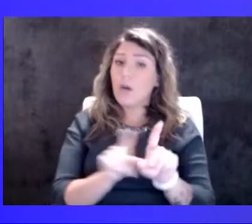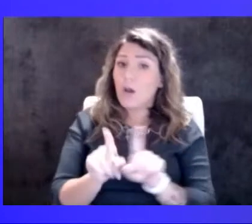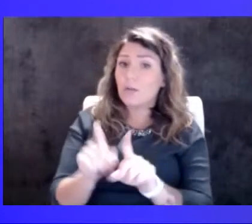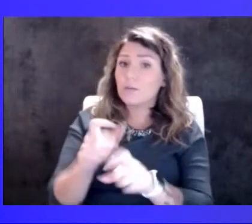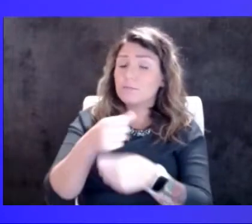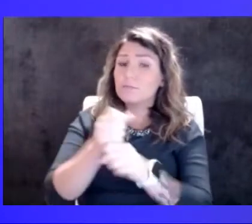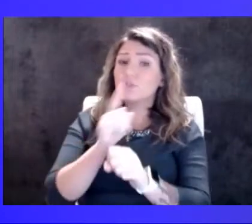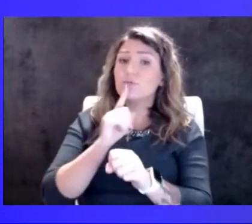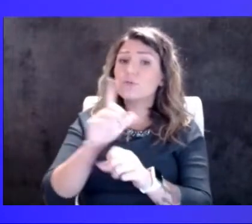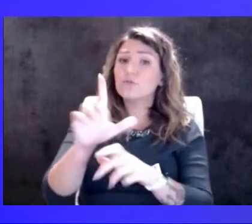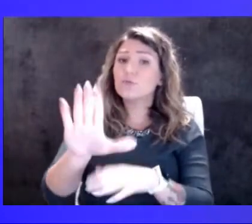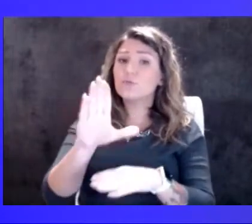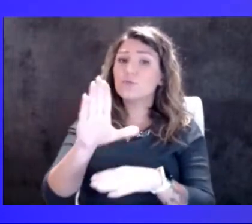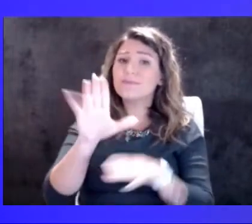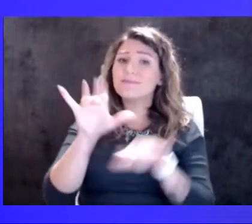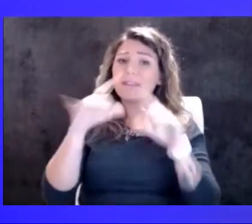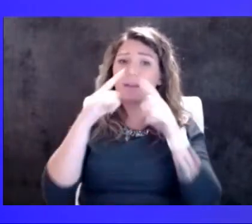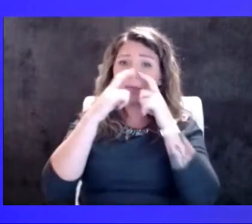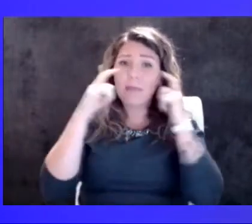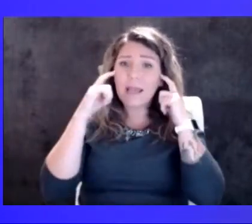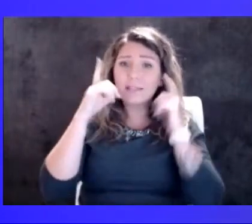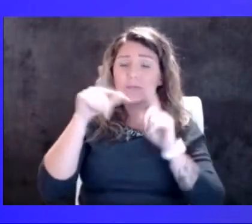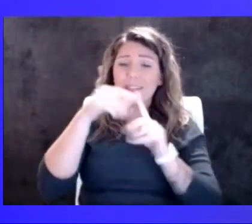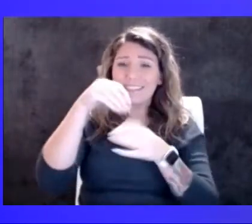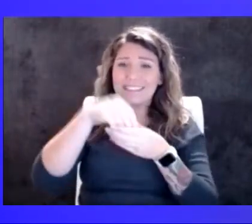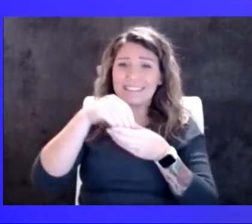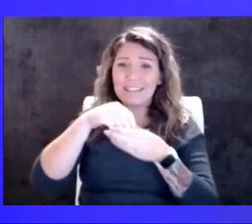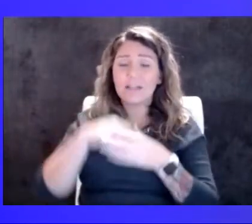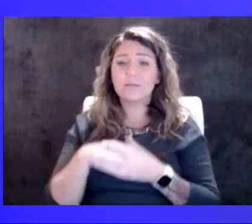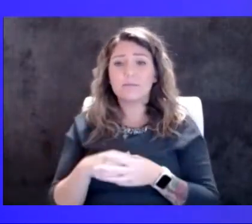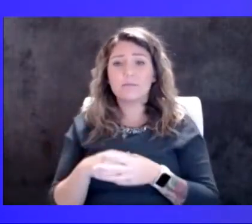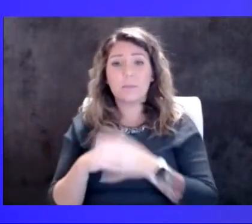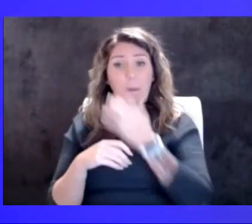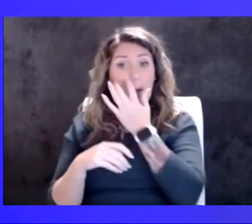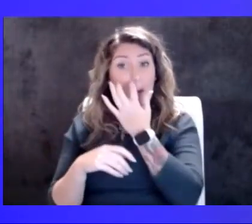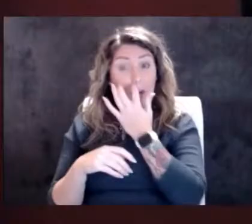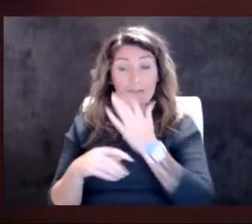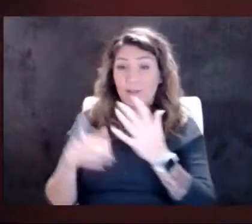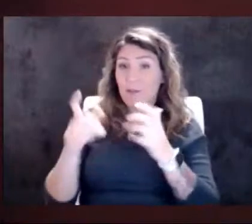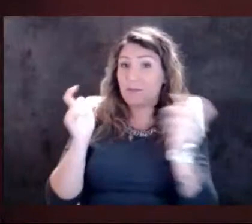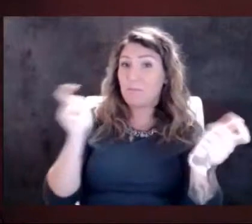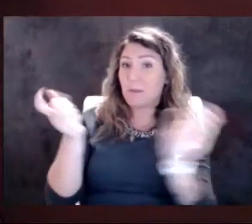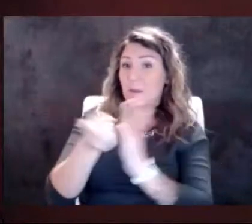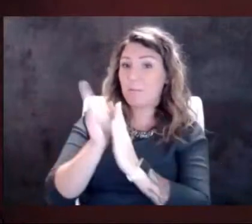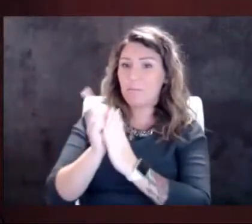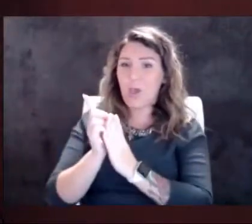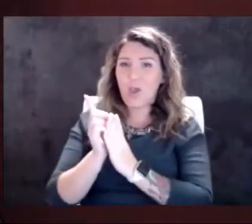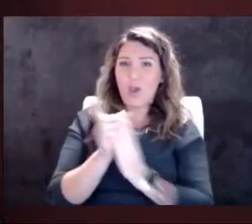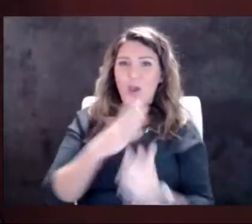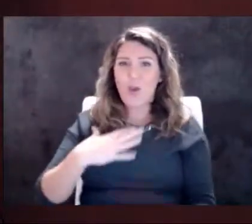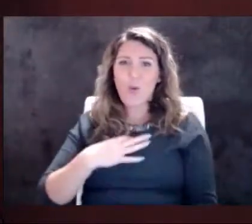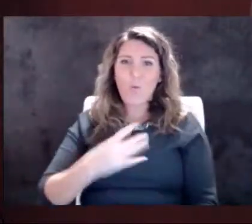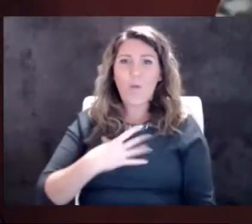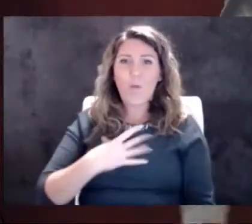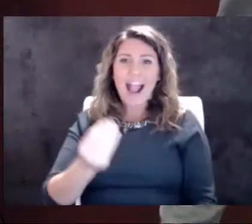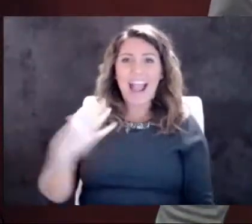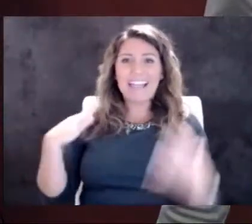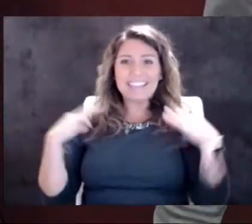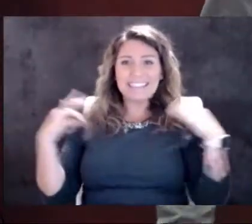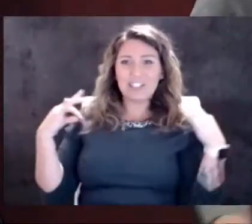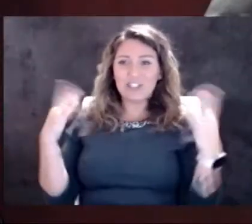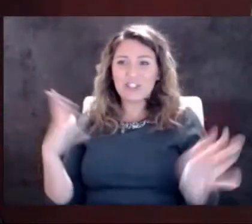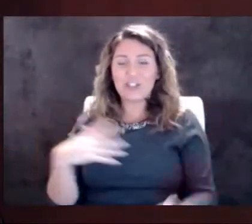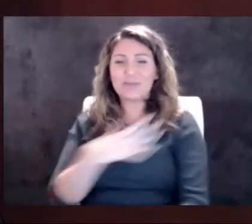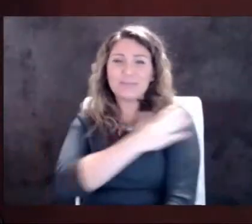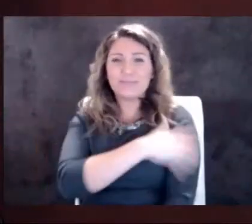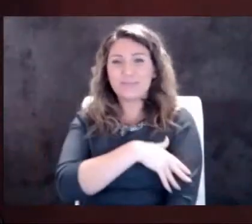masking when you're indoors. And so here comes a big moment. You get to see my whitey-tighty t-shirt on. But the one of